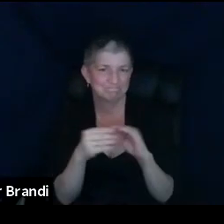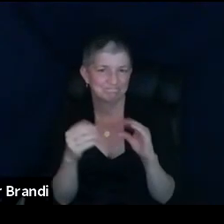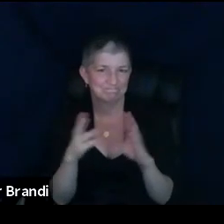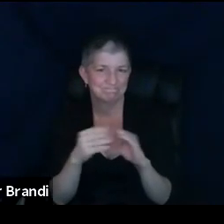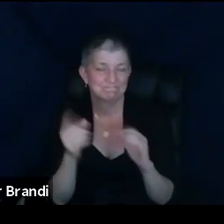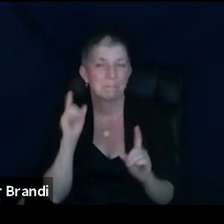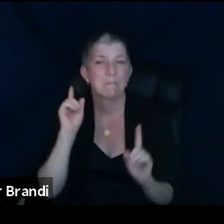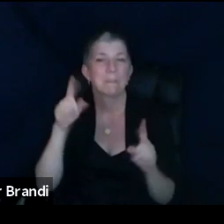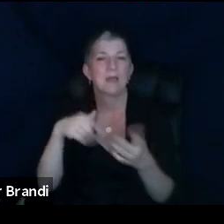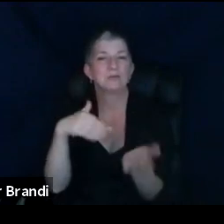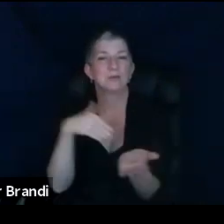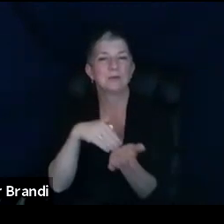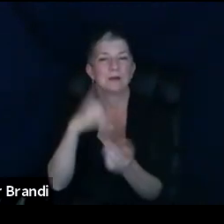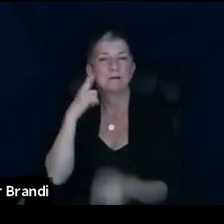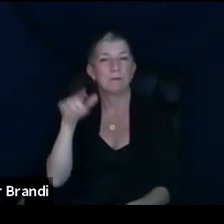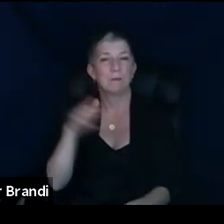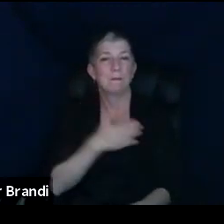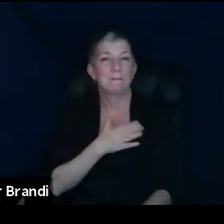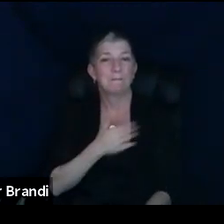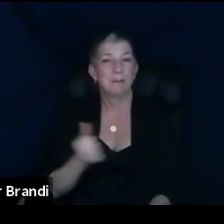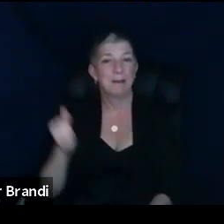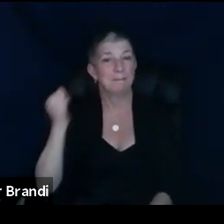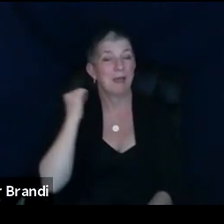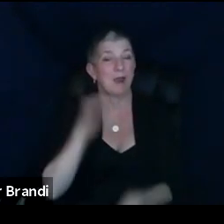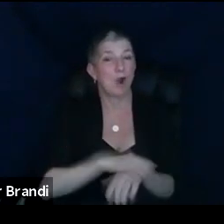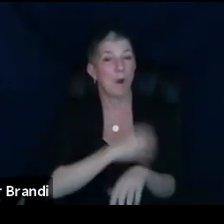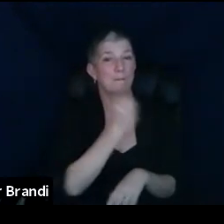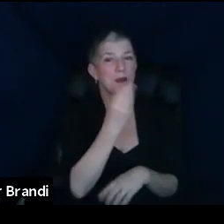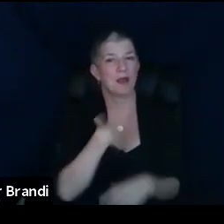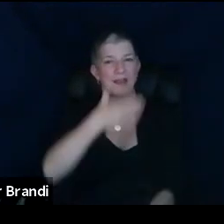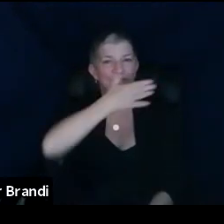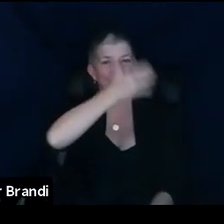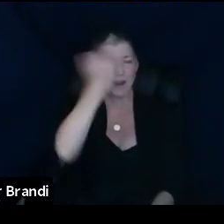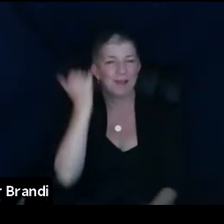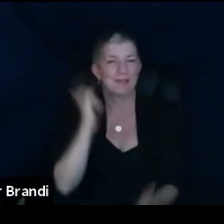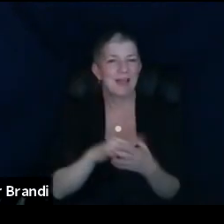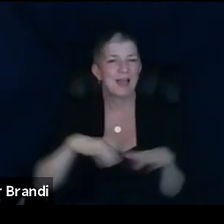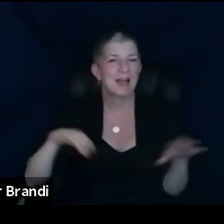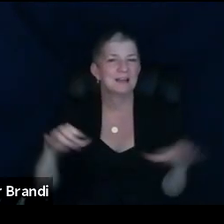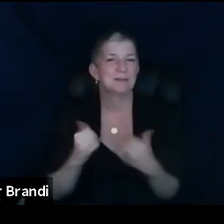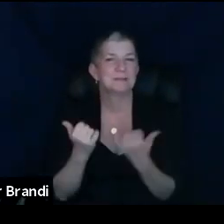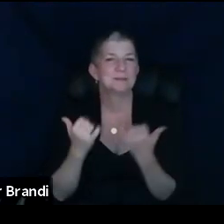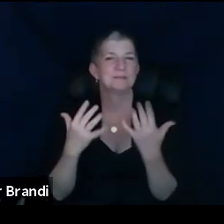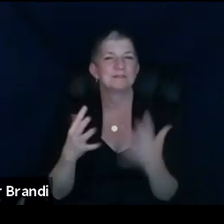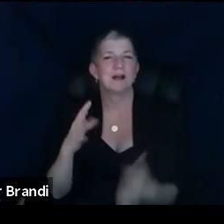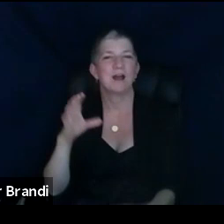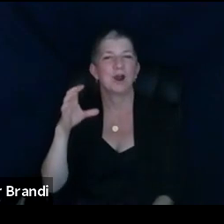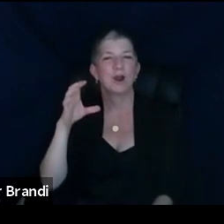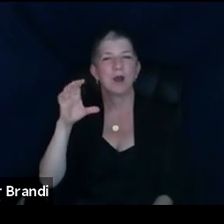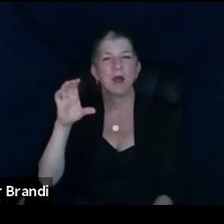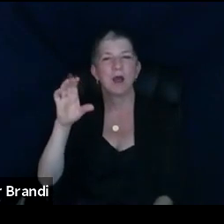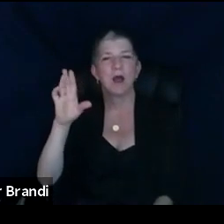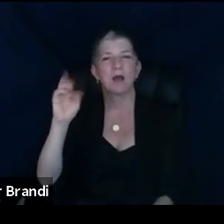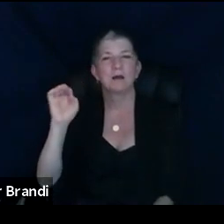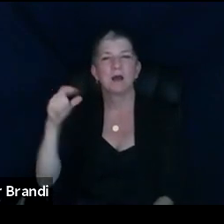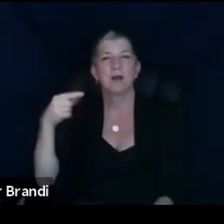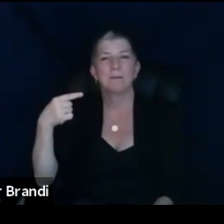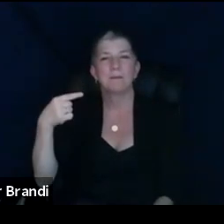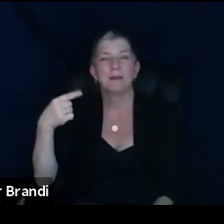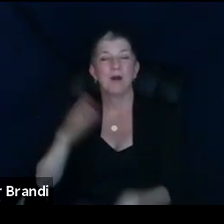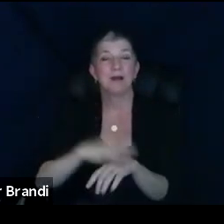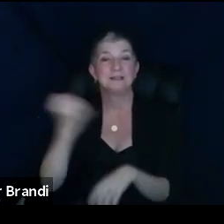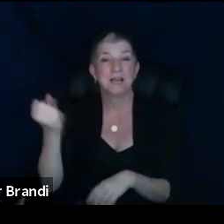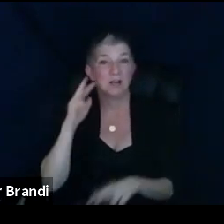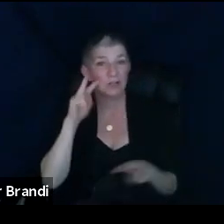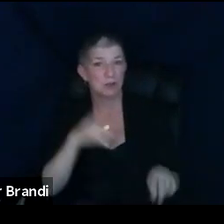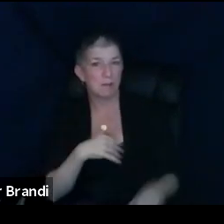doctor for my back on a Monday, and I had forgotten that I had done some fire cupping on Saturday. And he saw my back and was